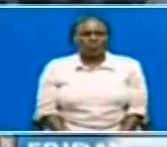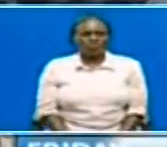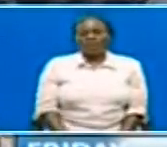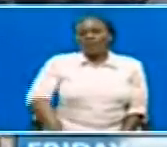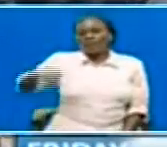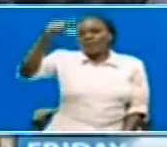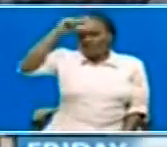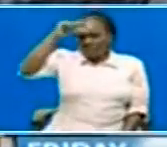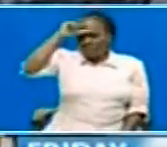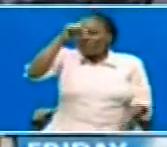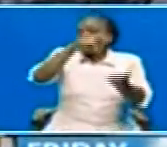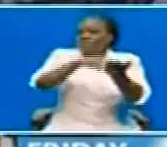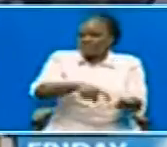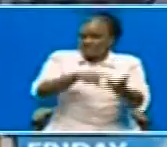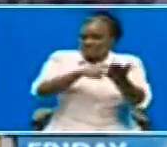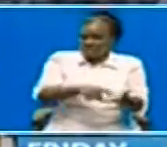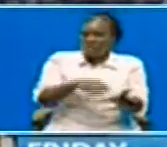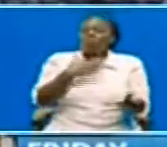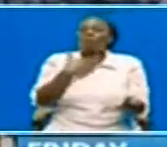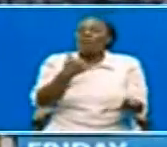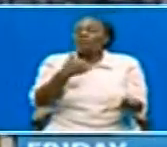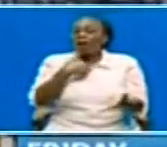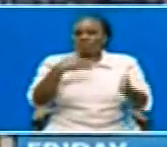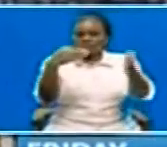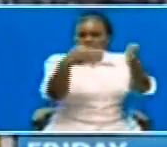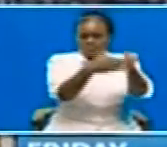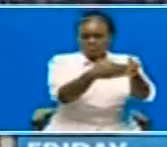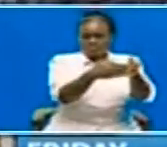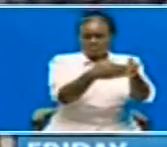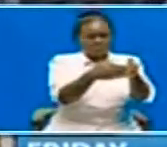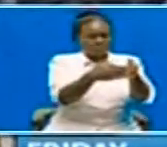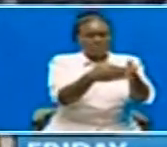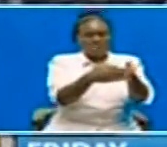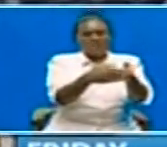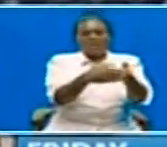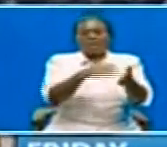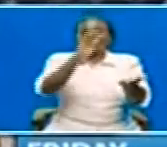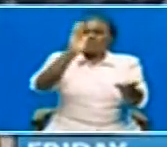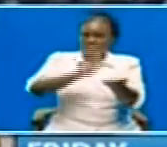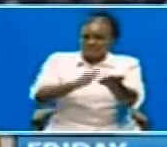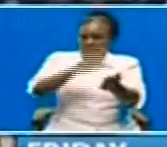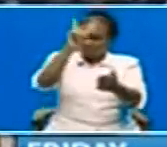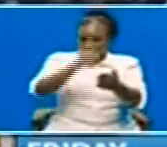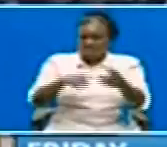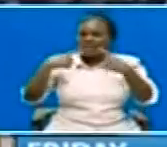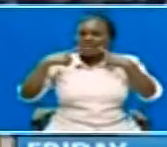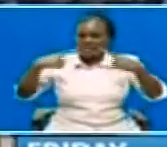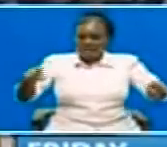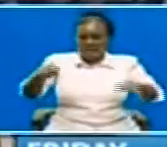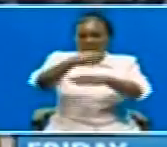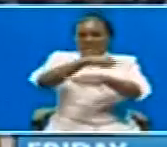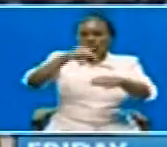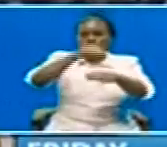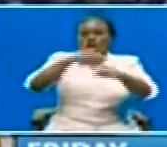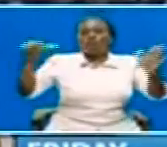The government insists that they want to have a curfew, as they're doing. Then we suggest they declare a national